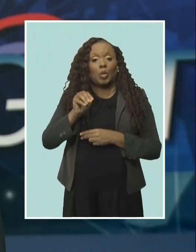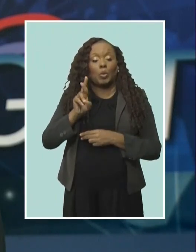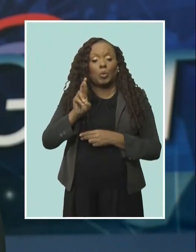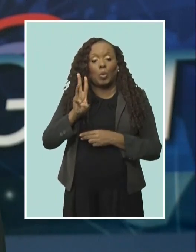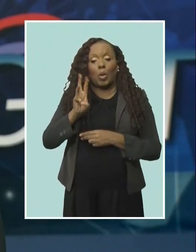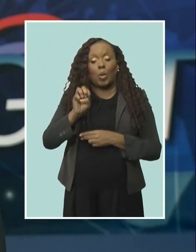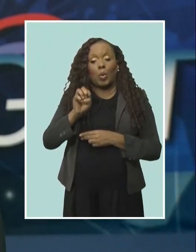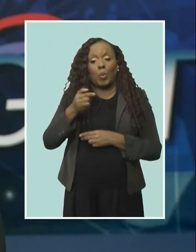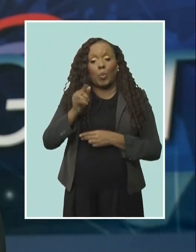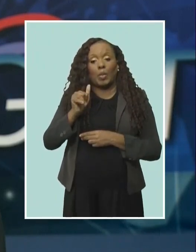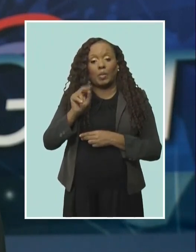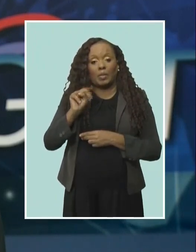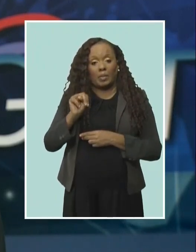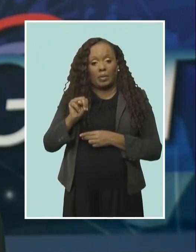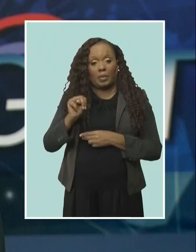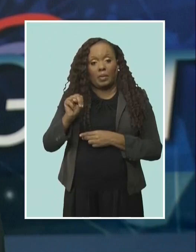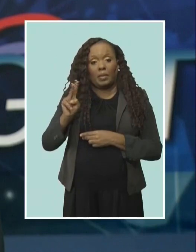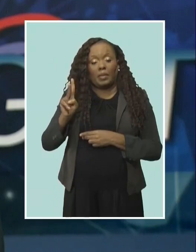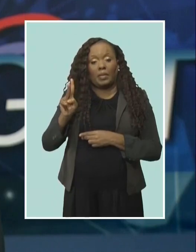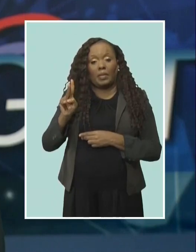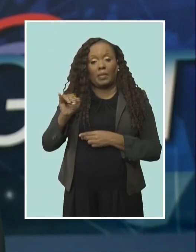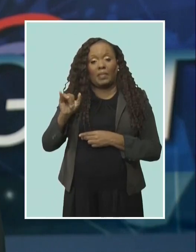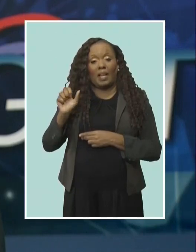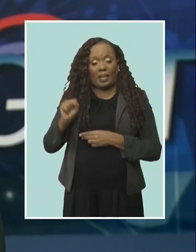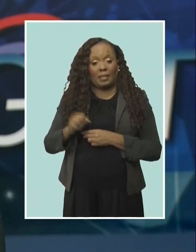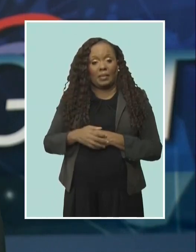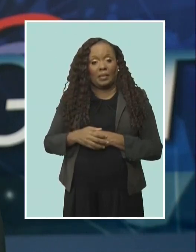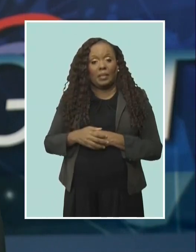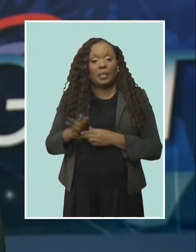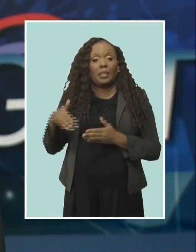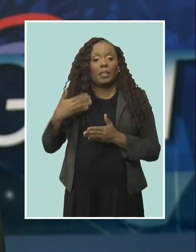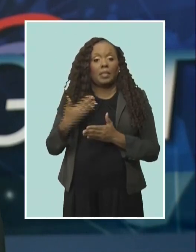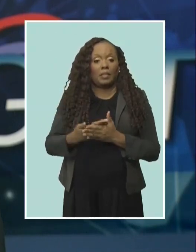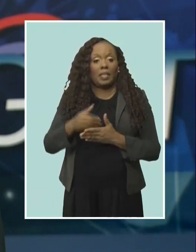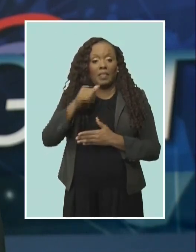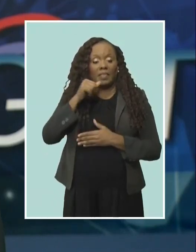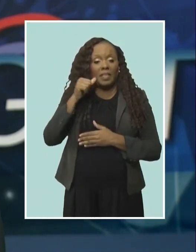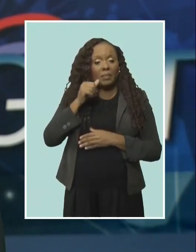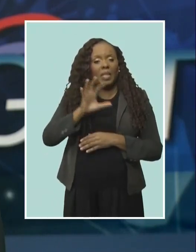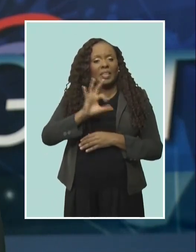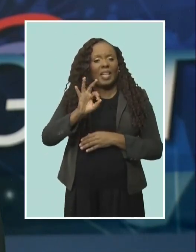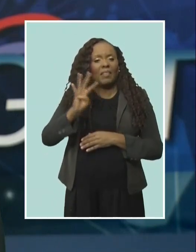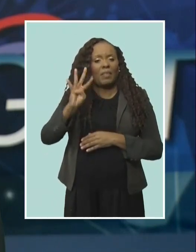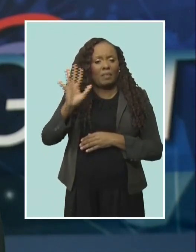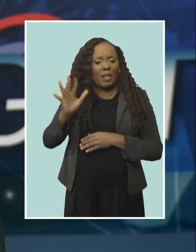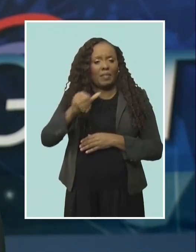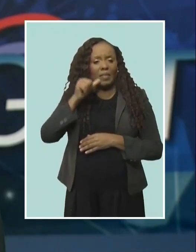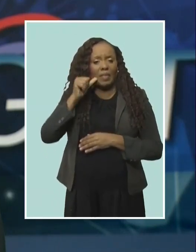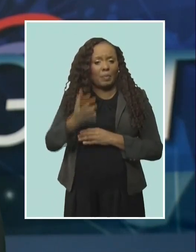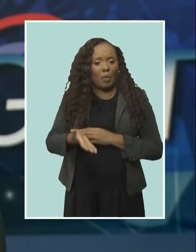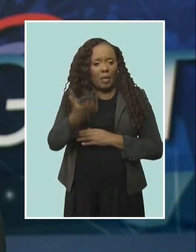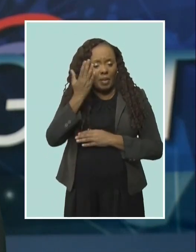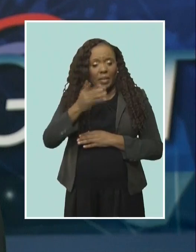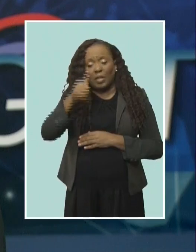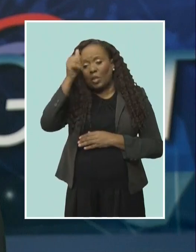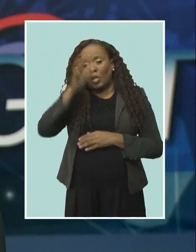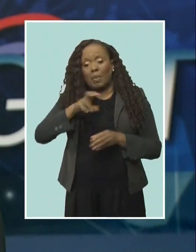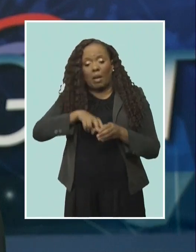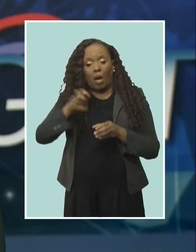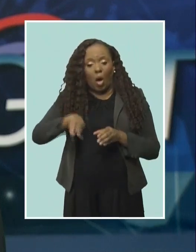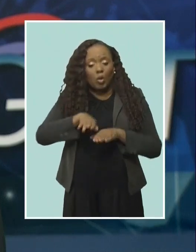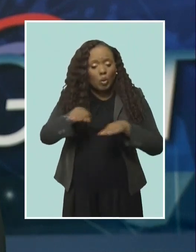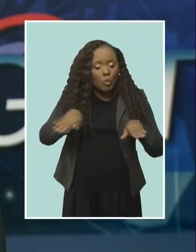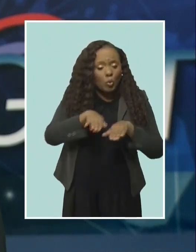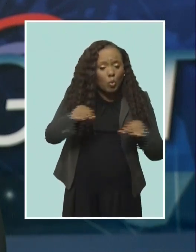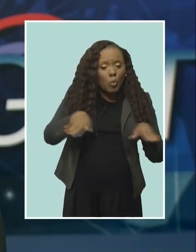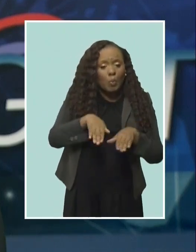on the cruise ship about 9:45 yesterday morning and visited Browns Beach, where he was swimming with the turtles. He got into